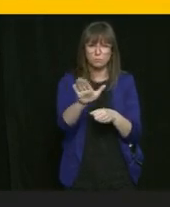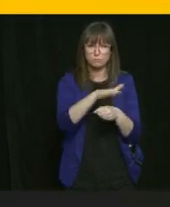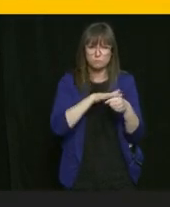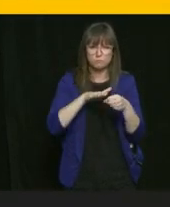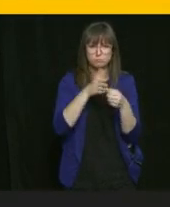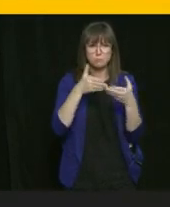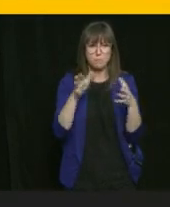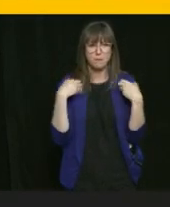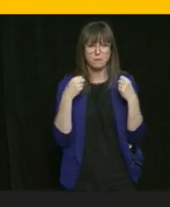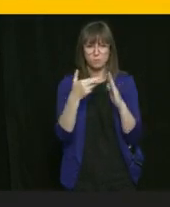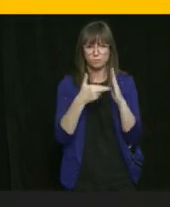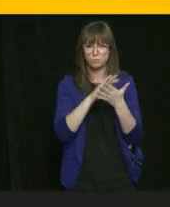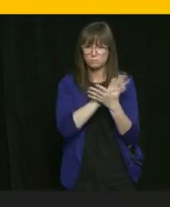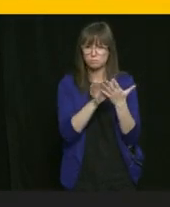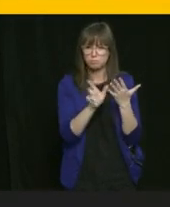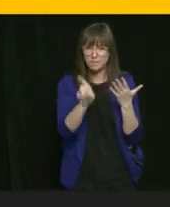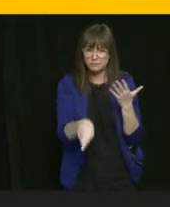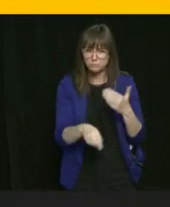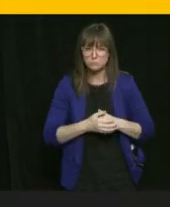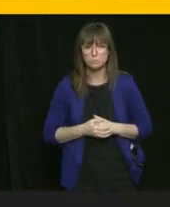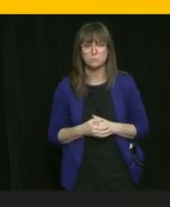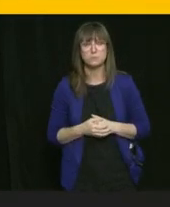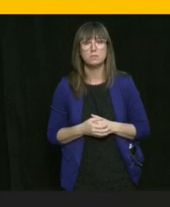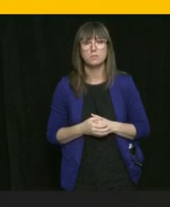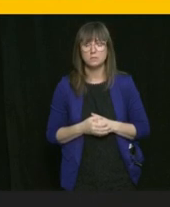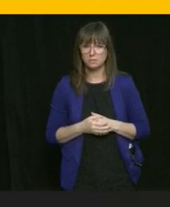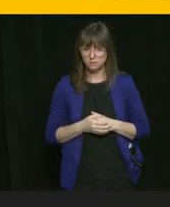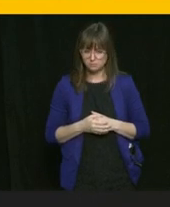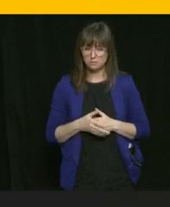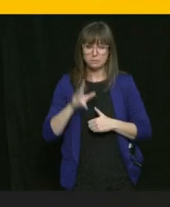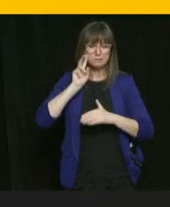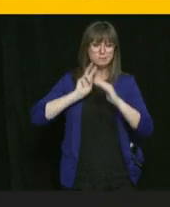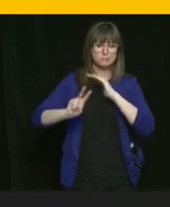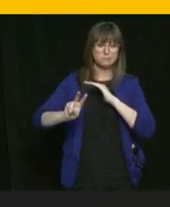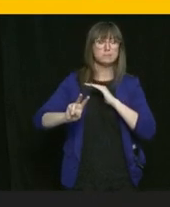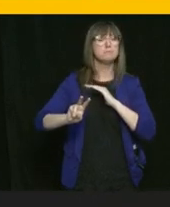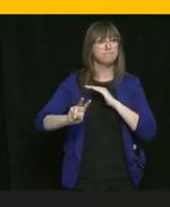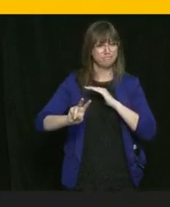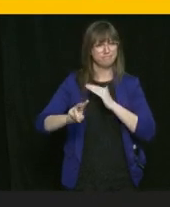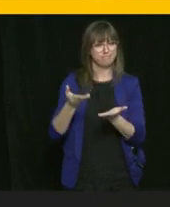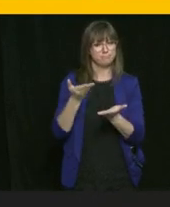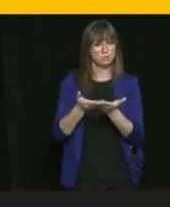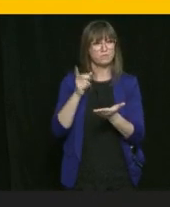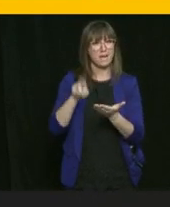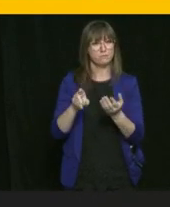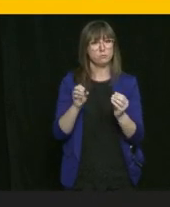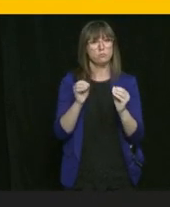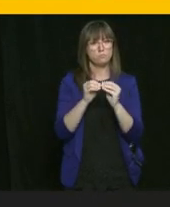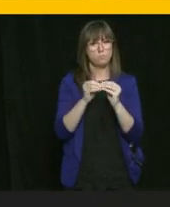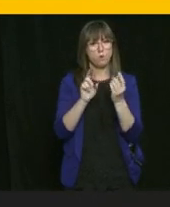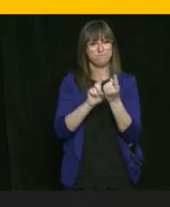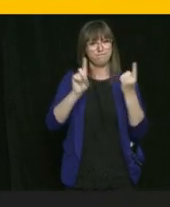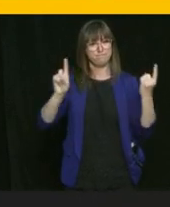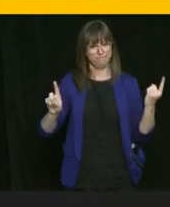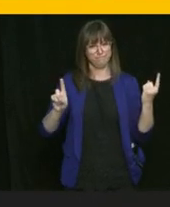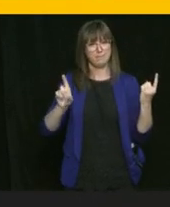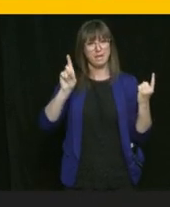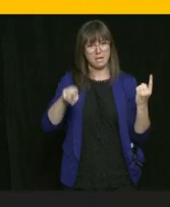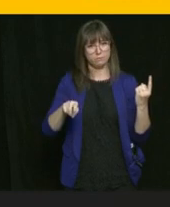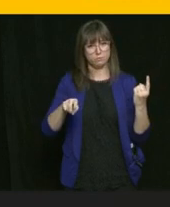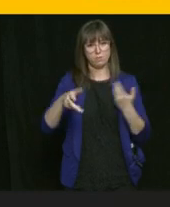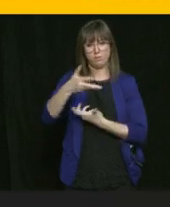guidelines, our projections show that we must decrease our social contacts in order to stop